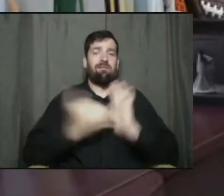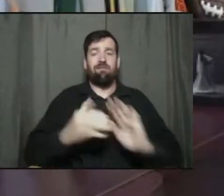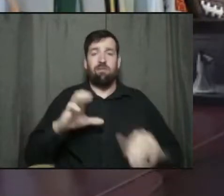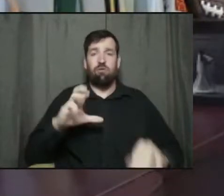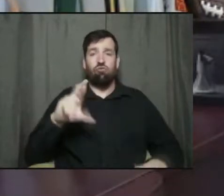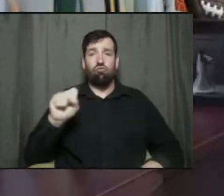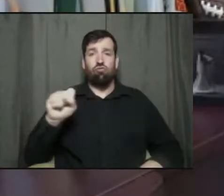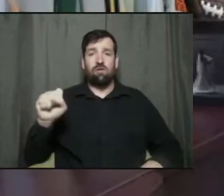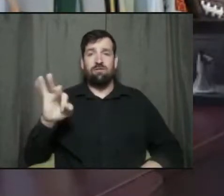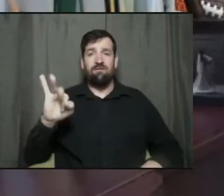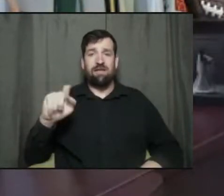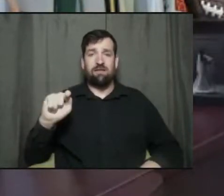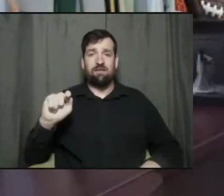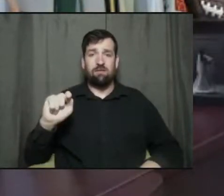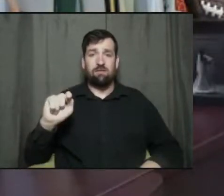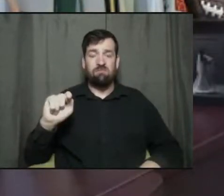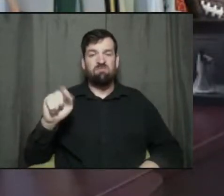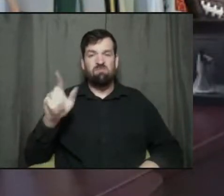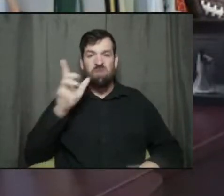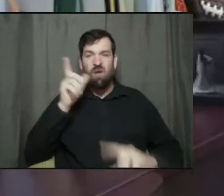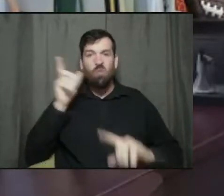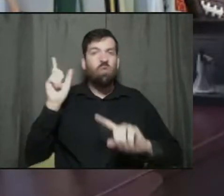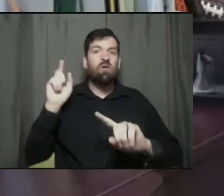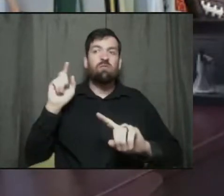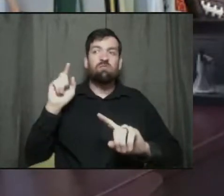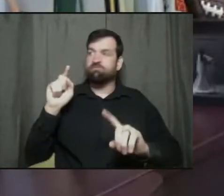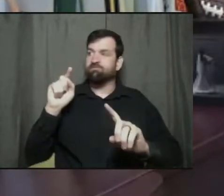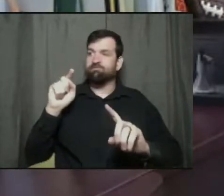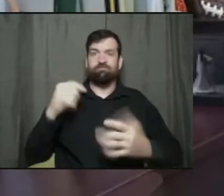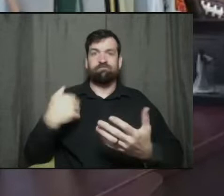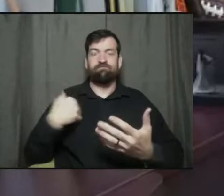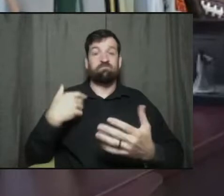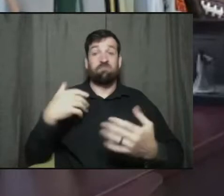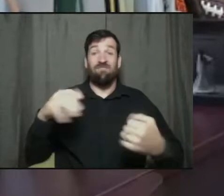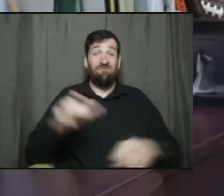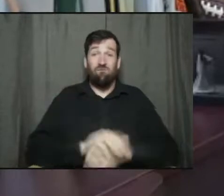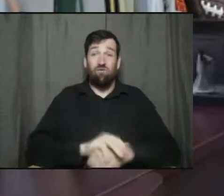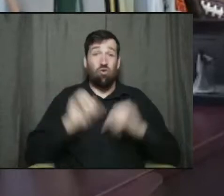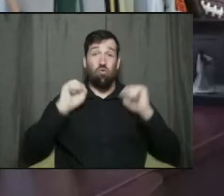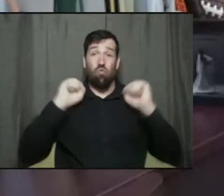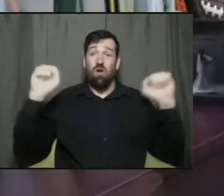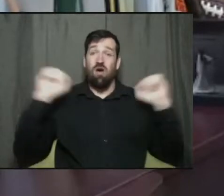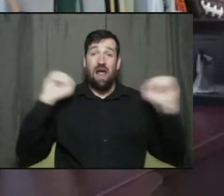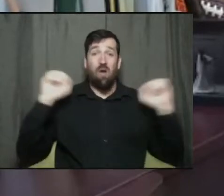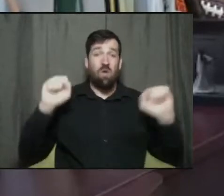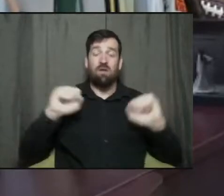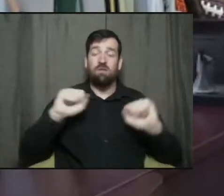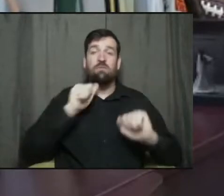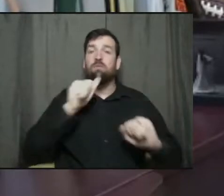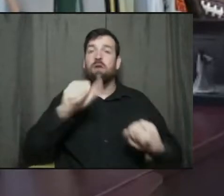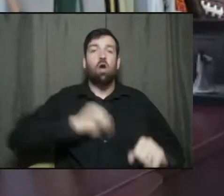and I'll go an entire workout and not cough one single time. And